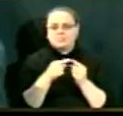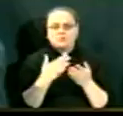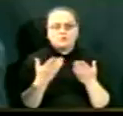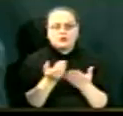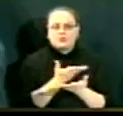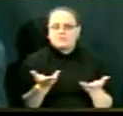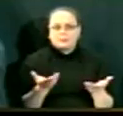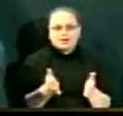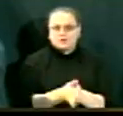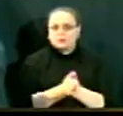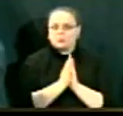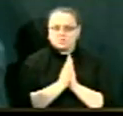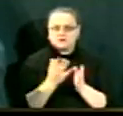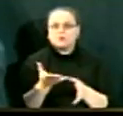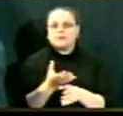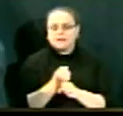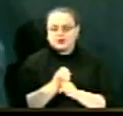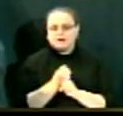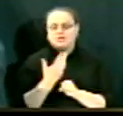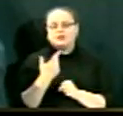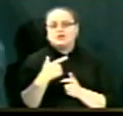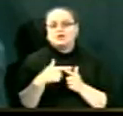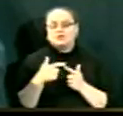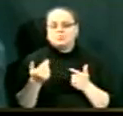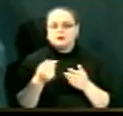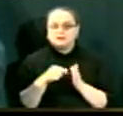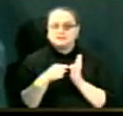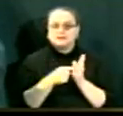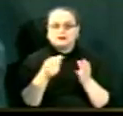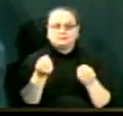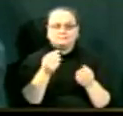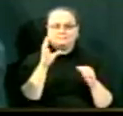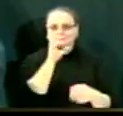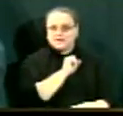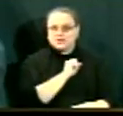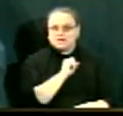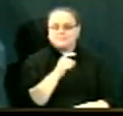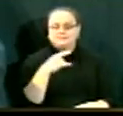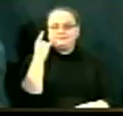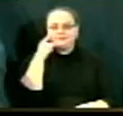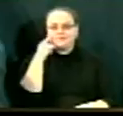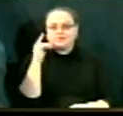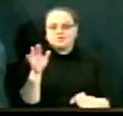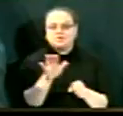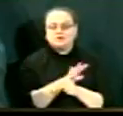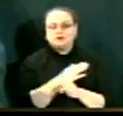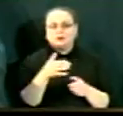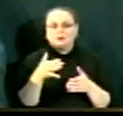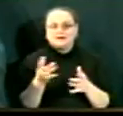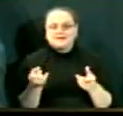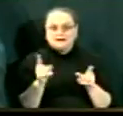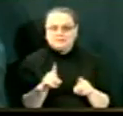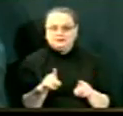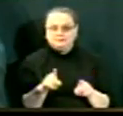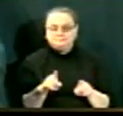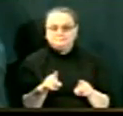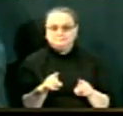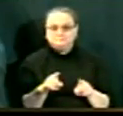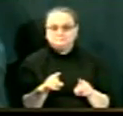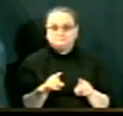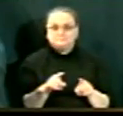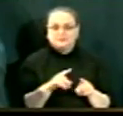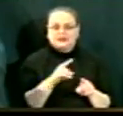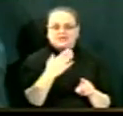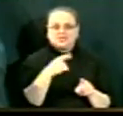everybody requested, what they got, and what is still outstanding? I just think the whole way this happened has a cloud over